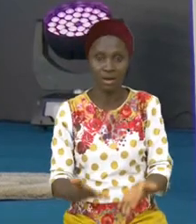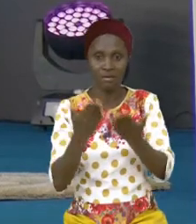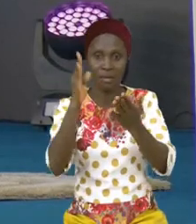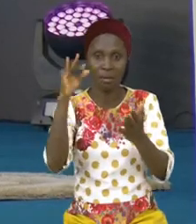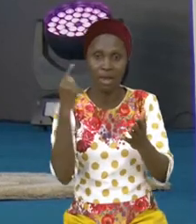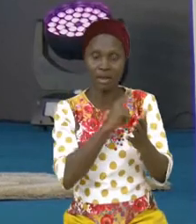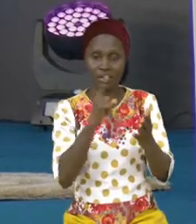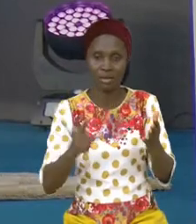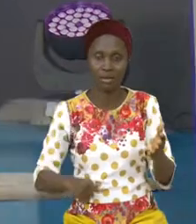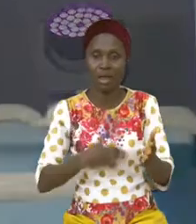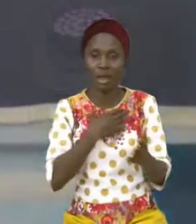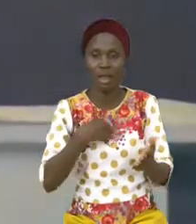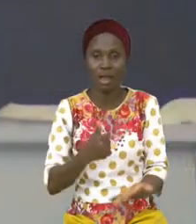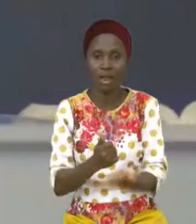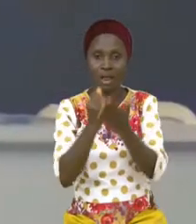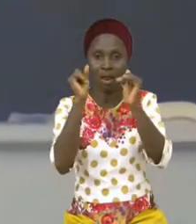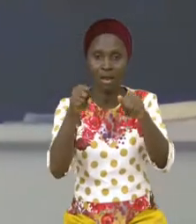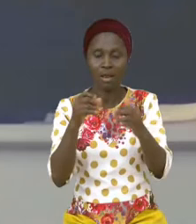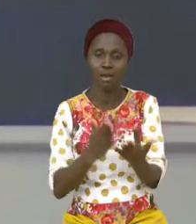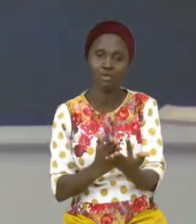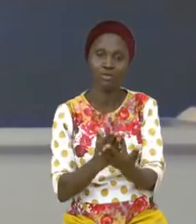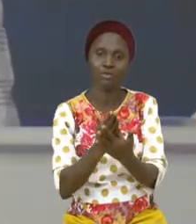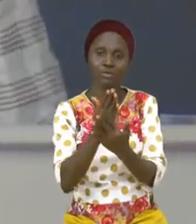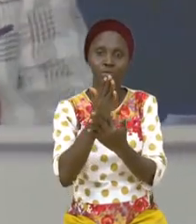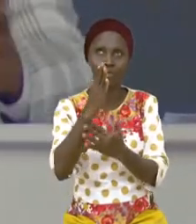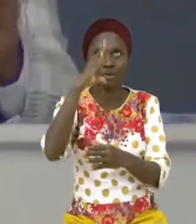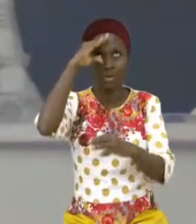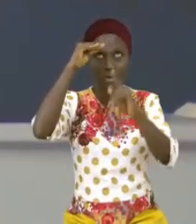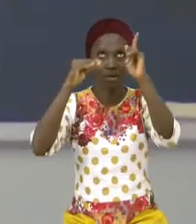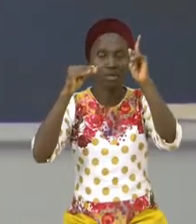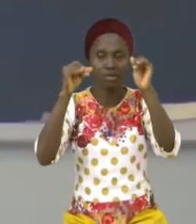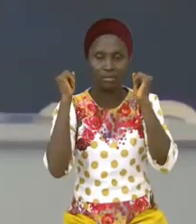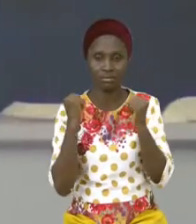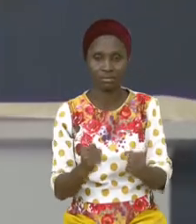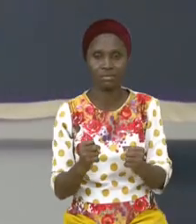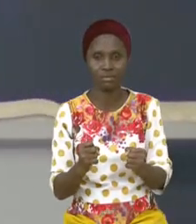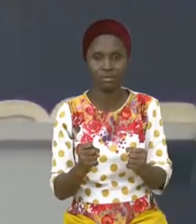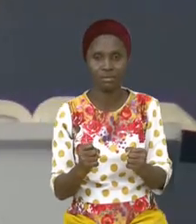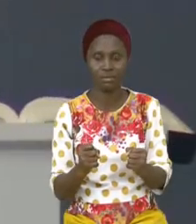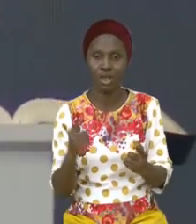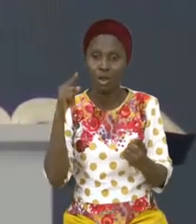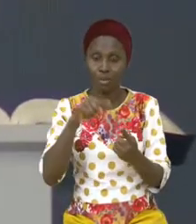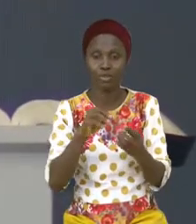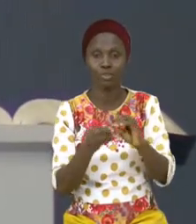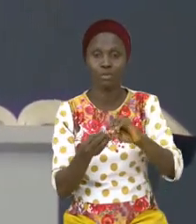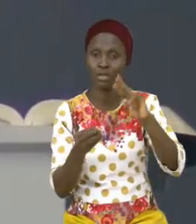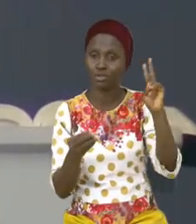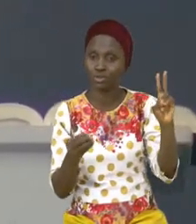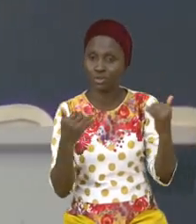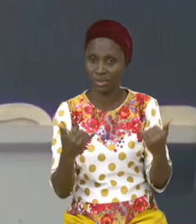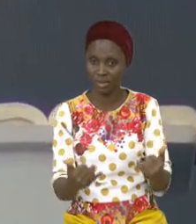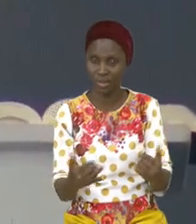and neighbors through his empowerment i come to point number two now point number